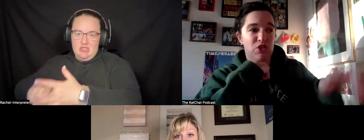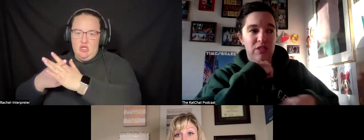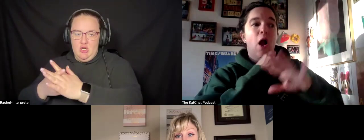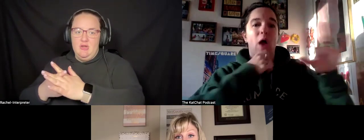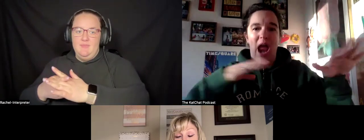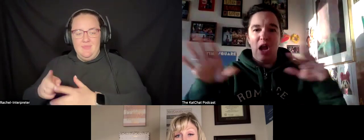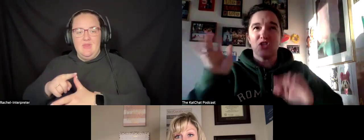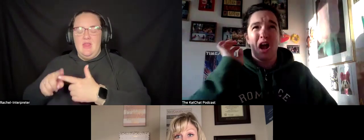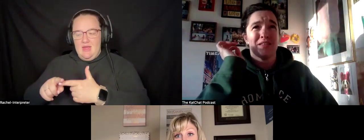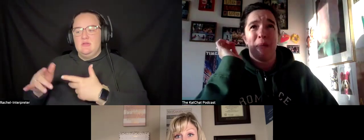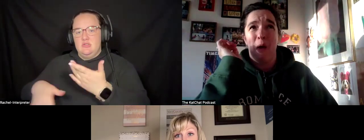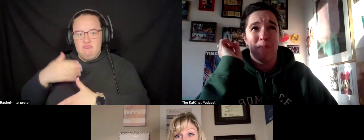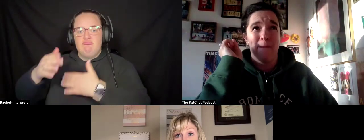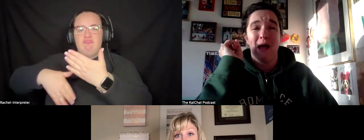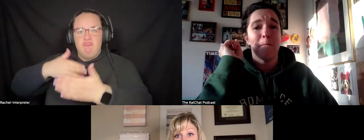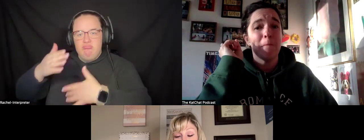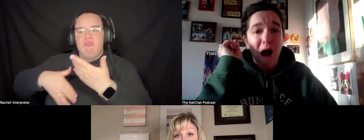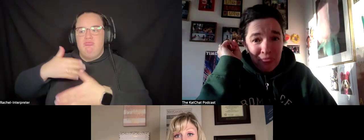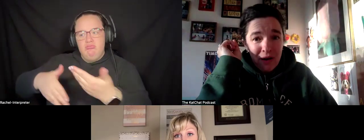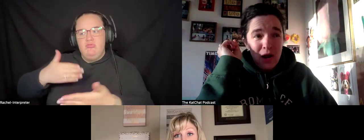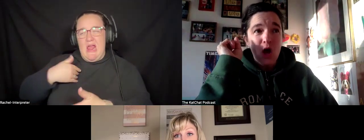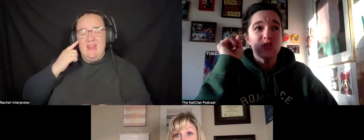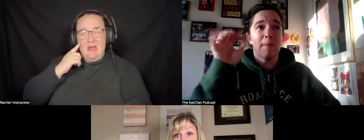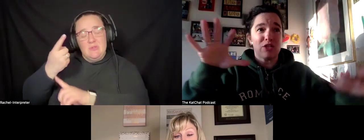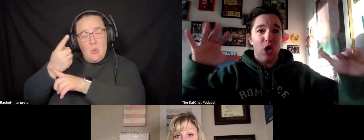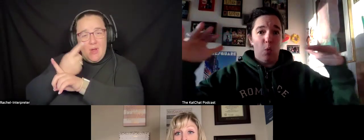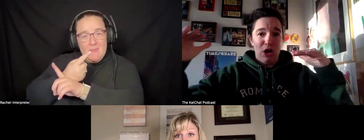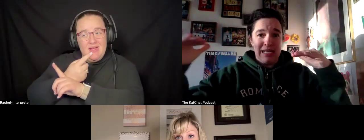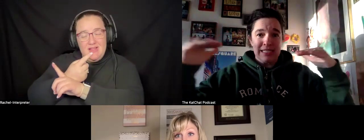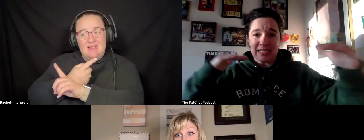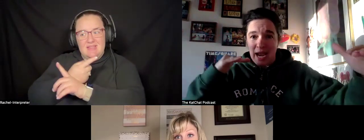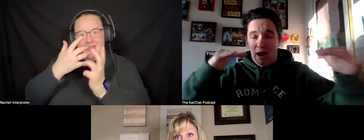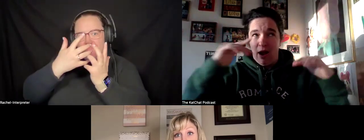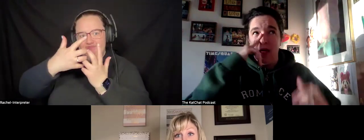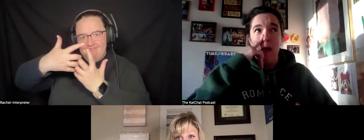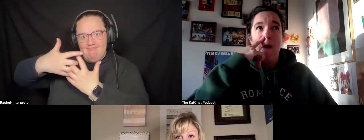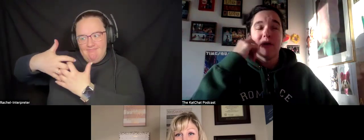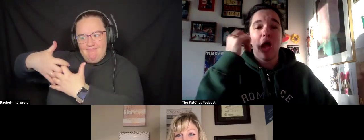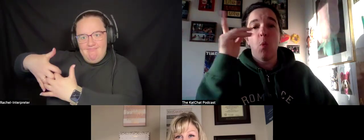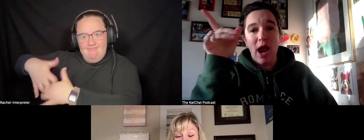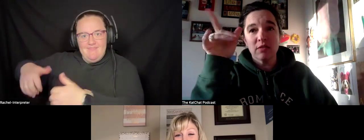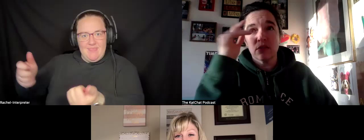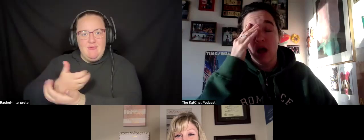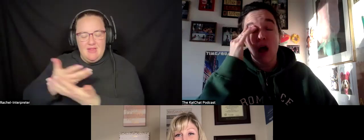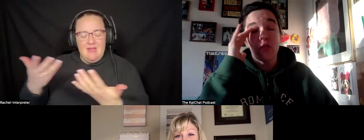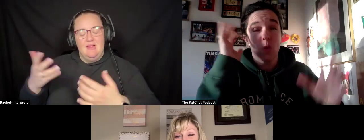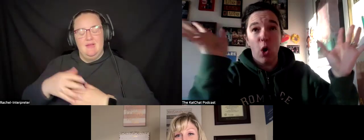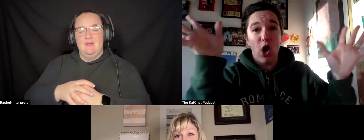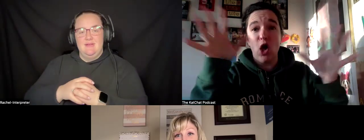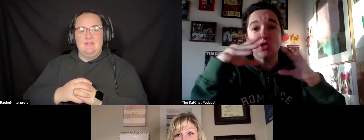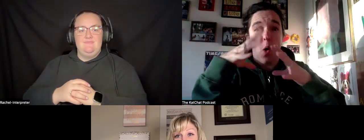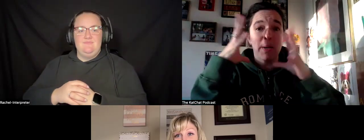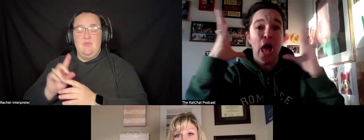then it was like, okay, it took us about maybe a month to make sure we're in sync. But then when